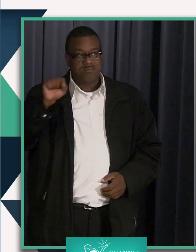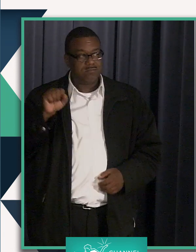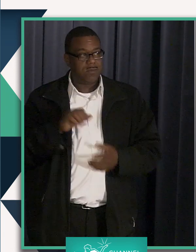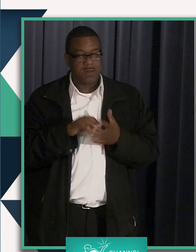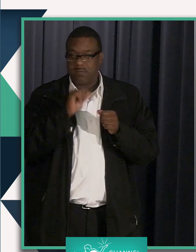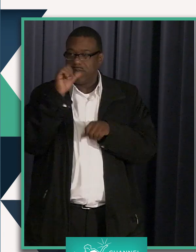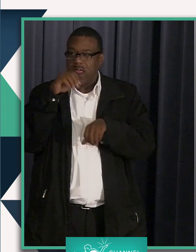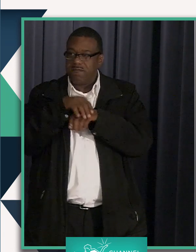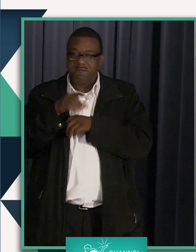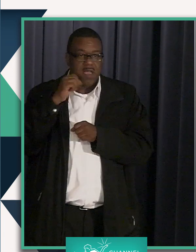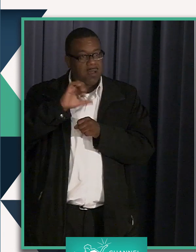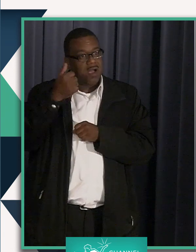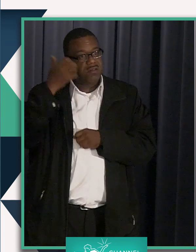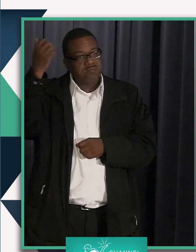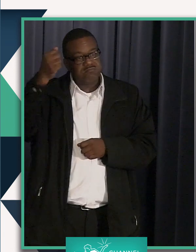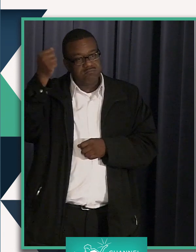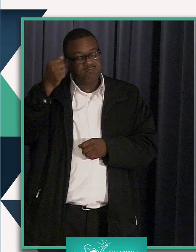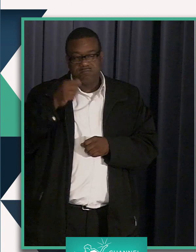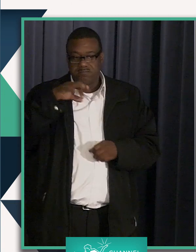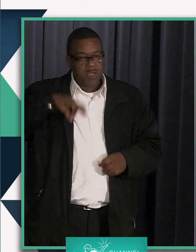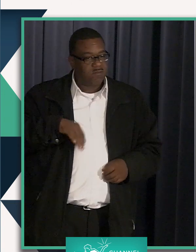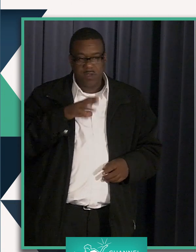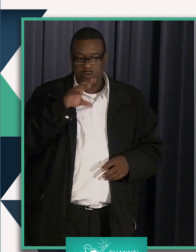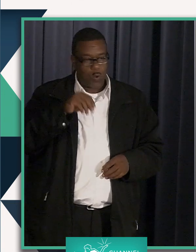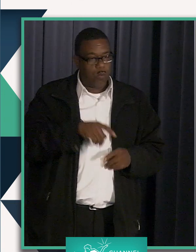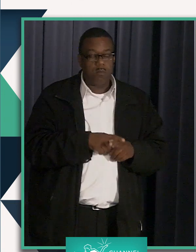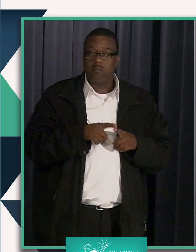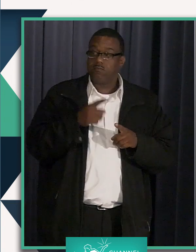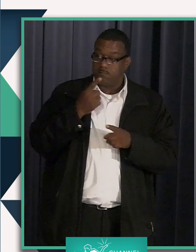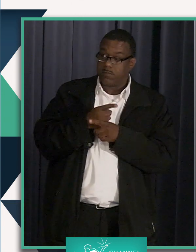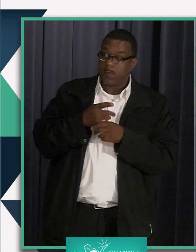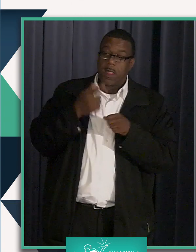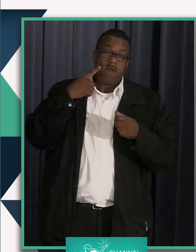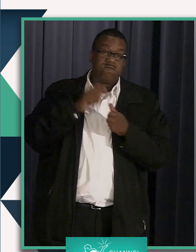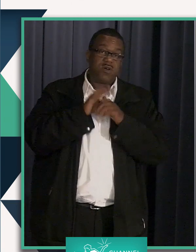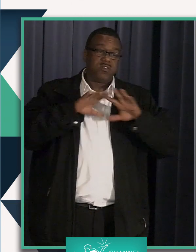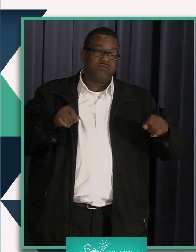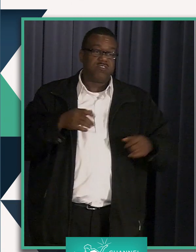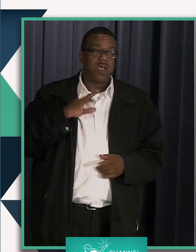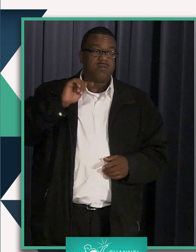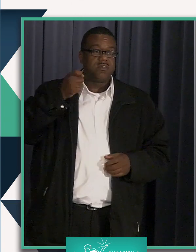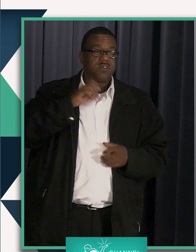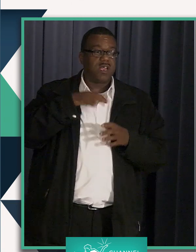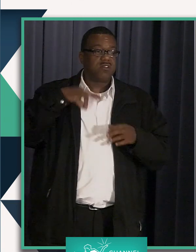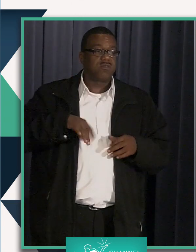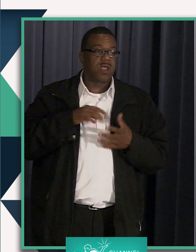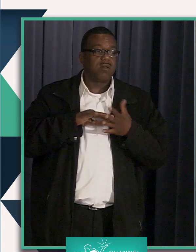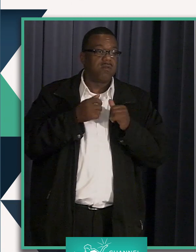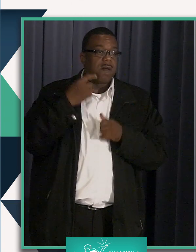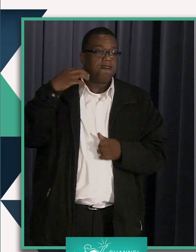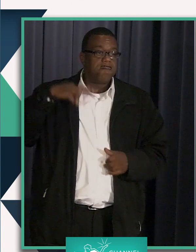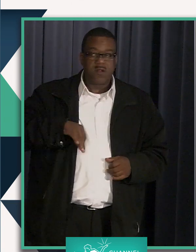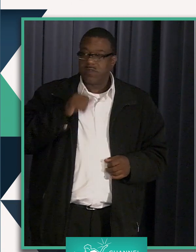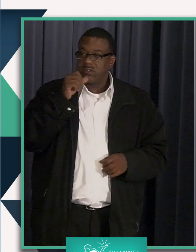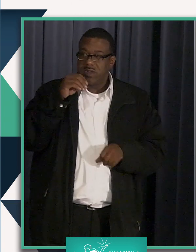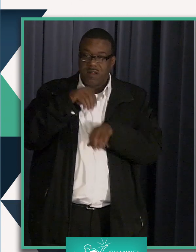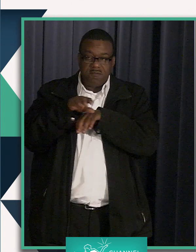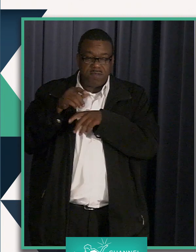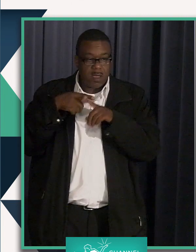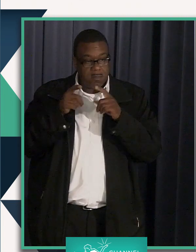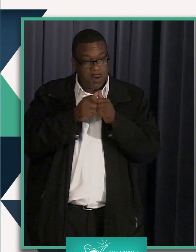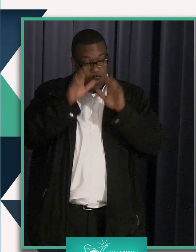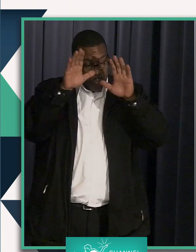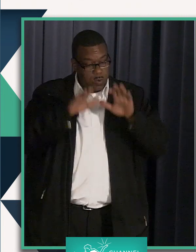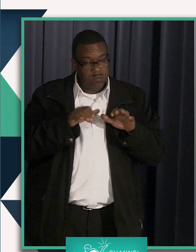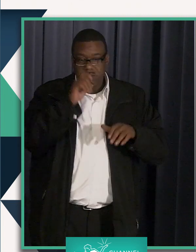affect your other benefits, but, Correct. So receiving the child tax credit won't affect the Social Security benefits that you get. And what's great about this